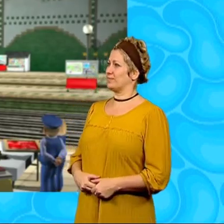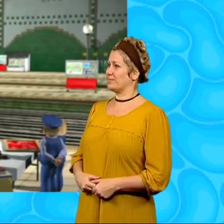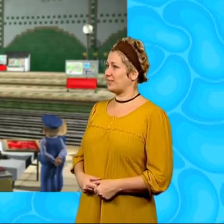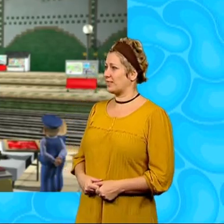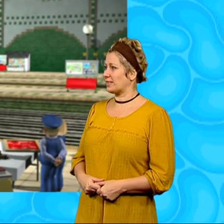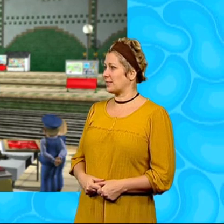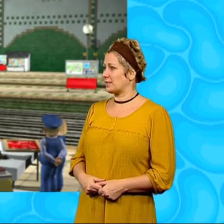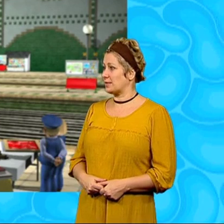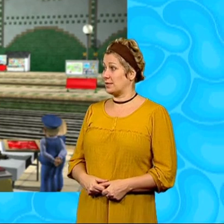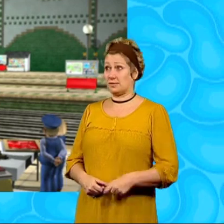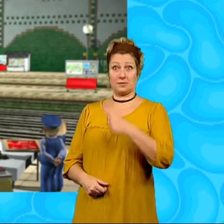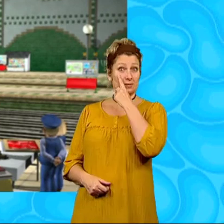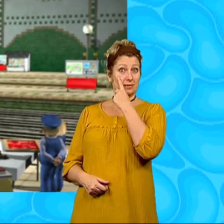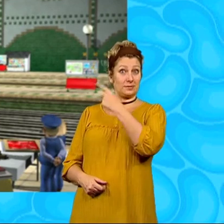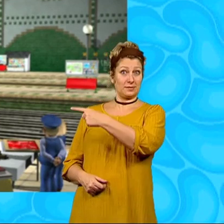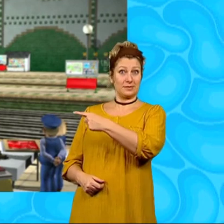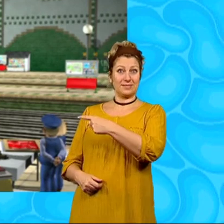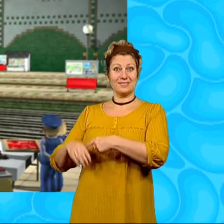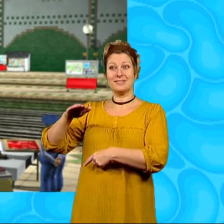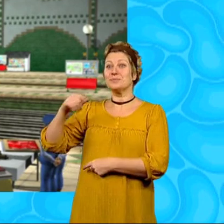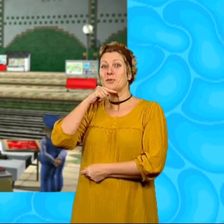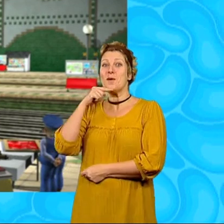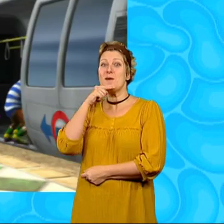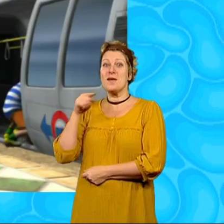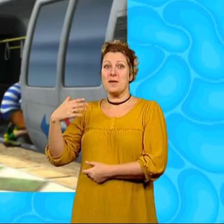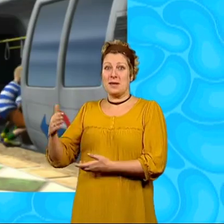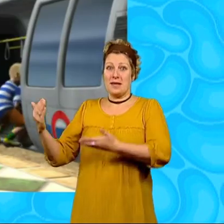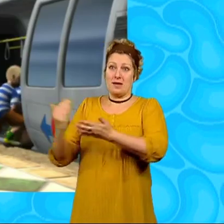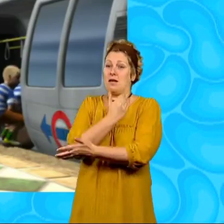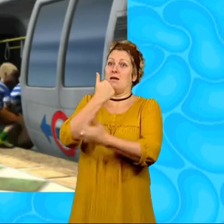Look, Ernie. Sam and Dan have saved the day.